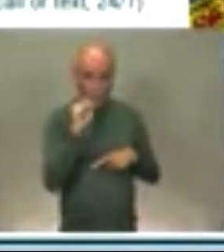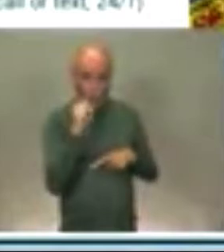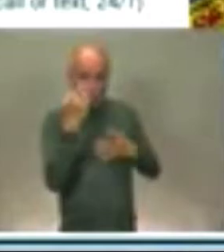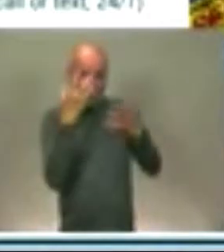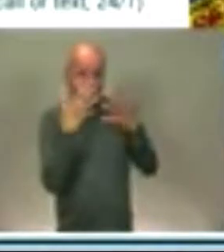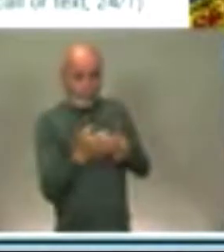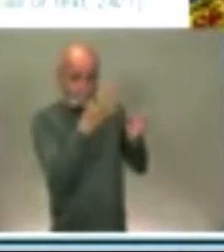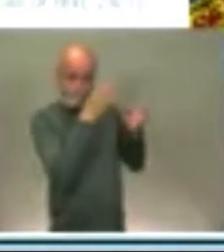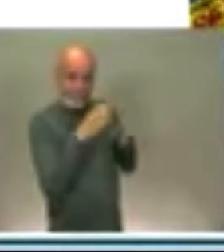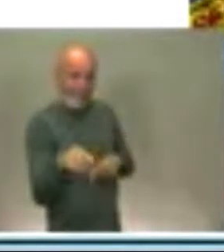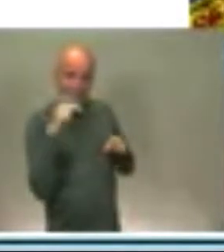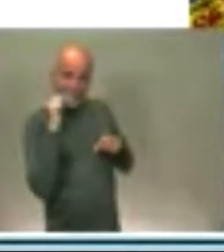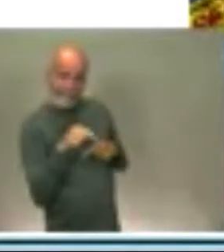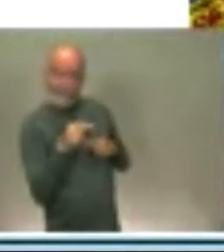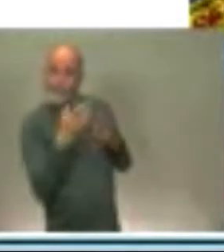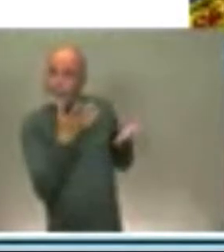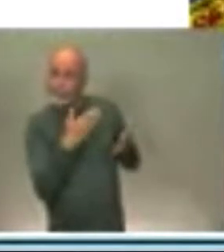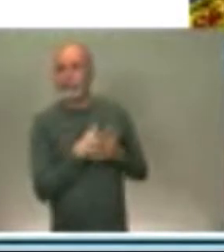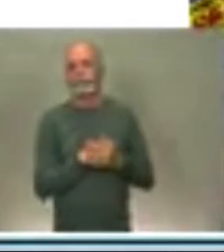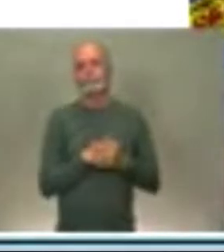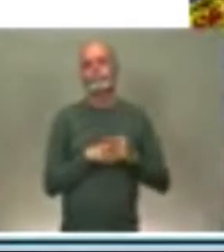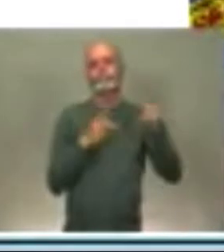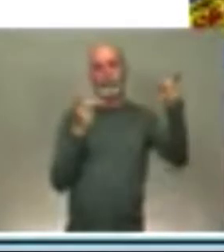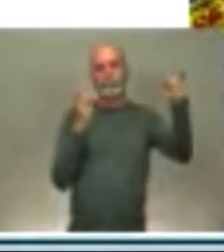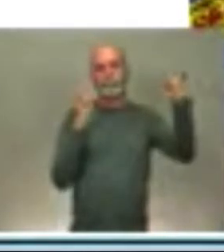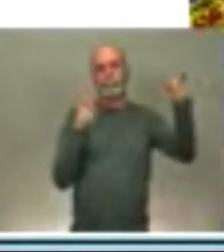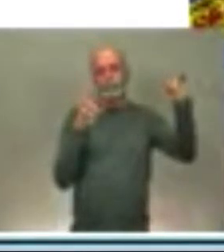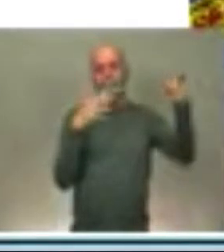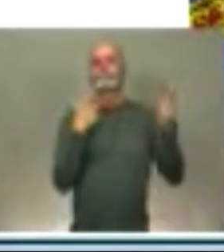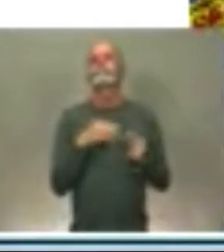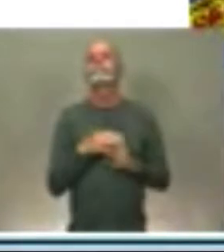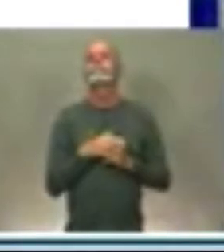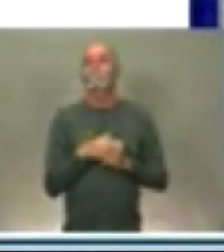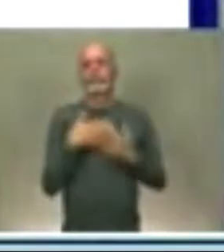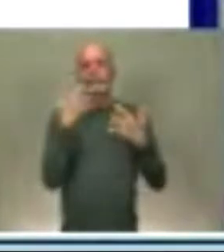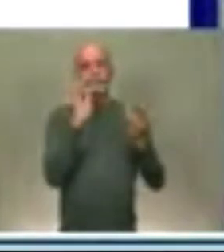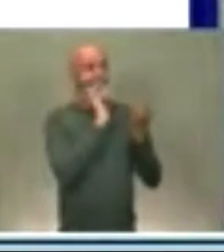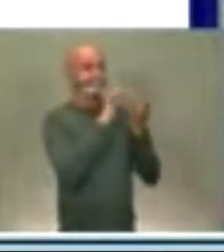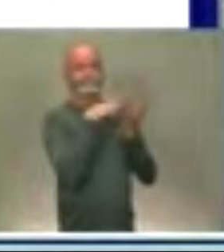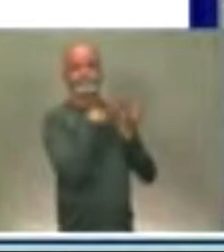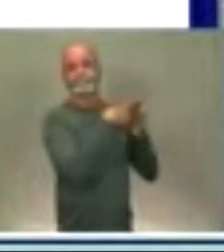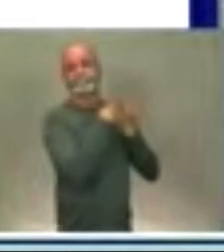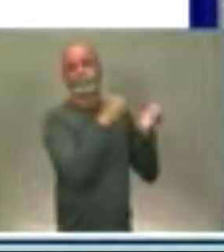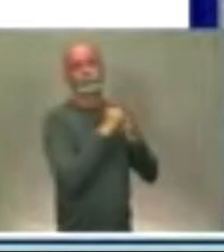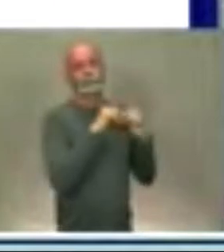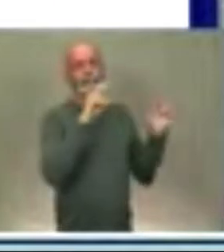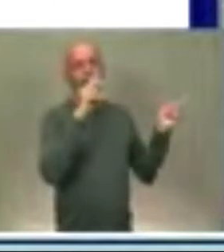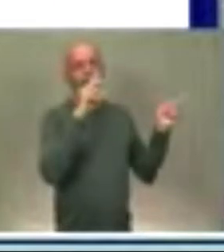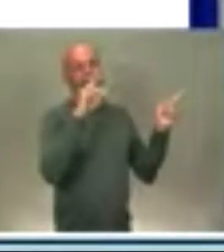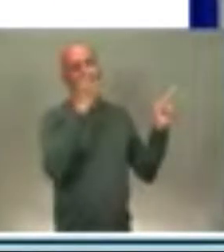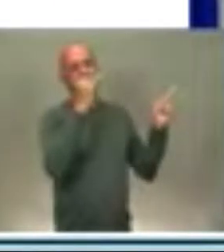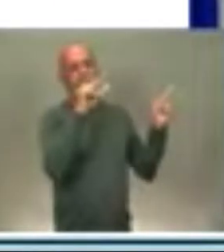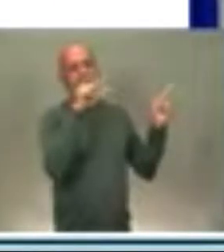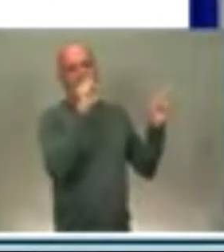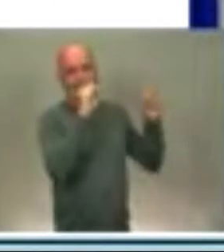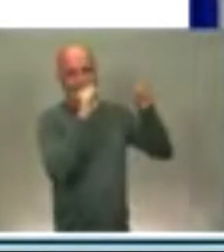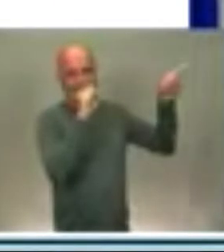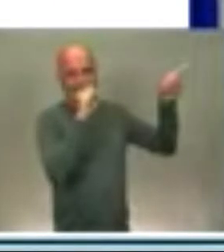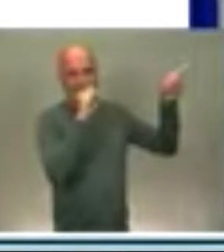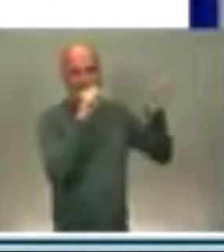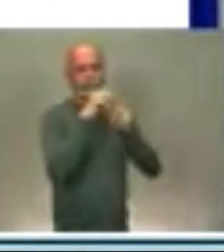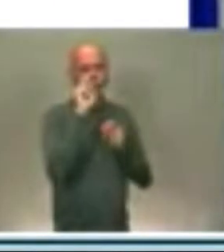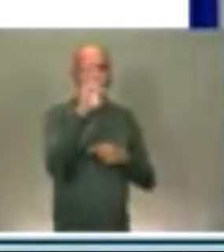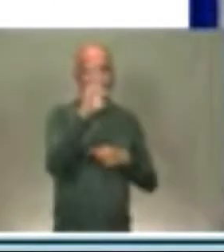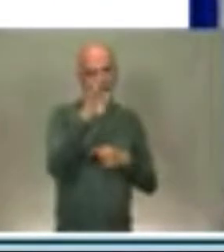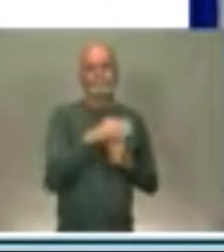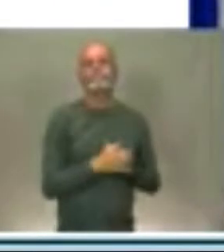Yep, absolutely. On the same page, have been in contact with Premier Higgs' office, and And, you know, I don't want people to lose sight of the